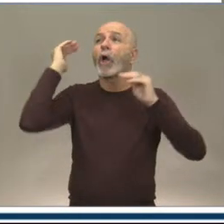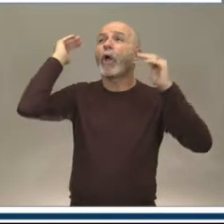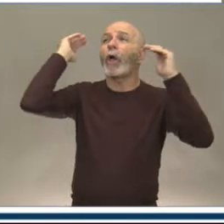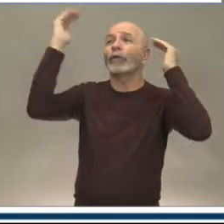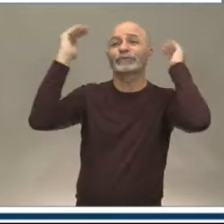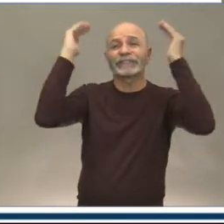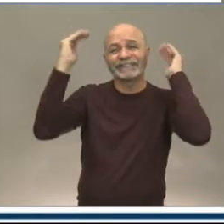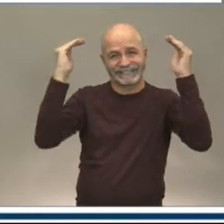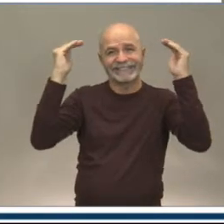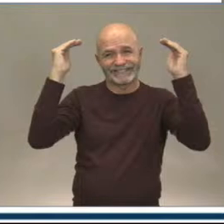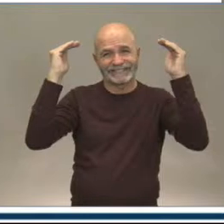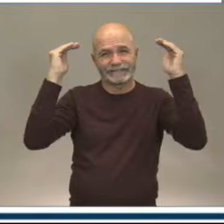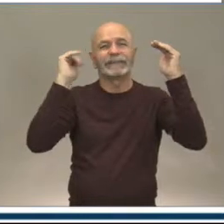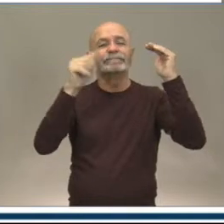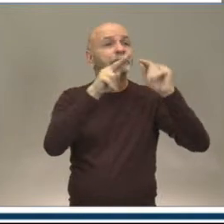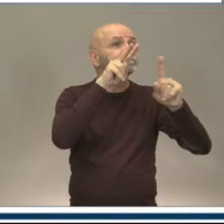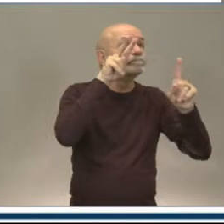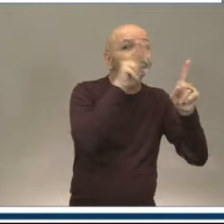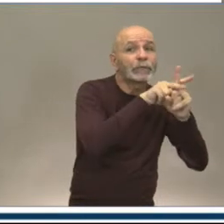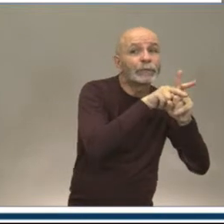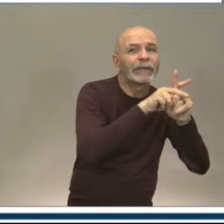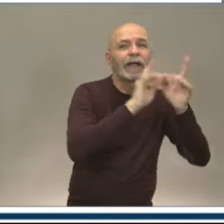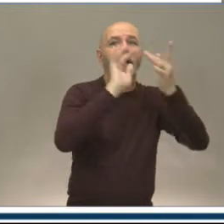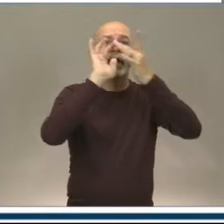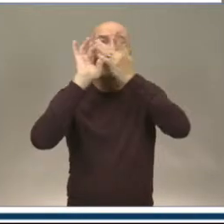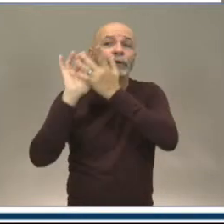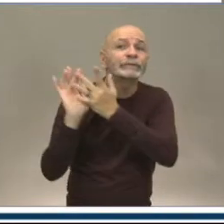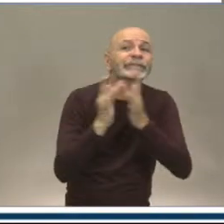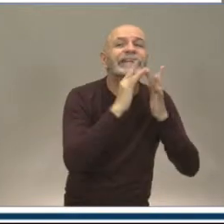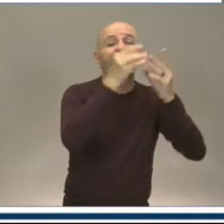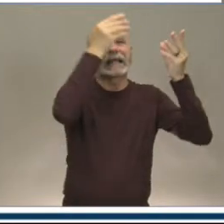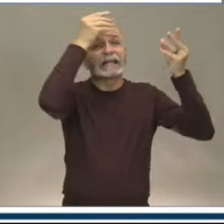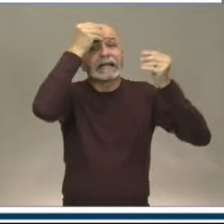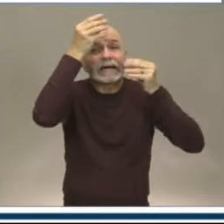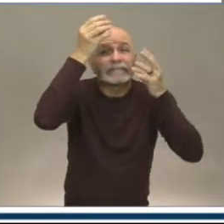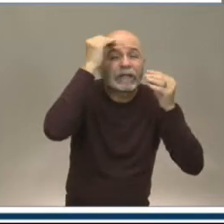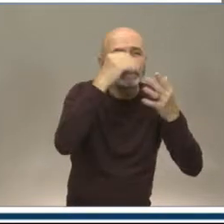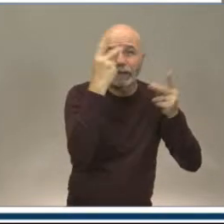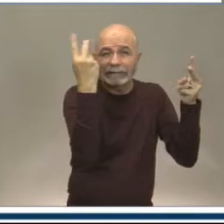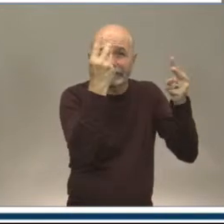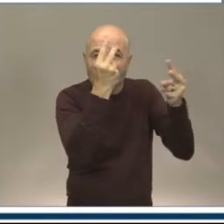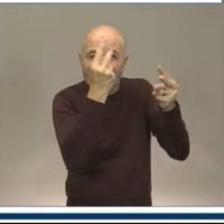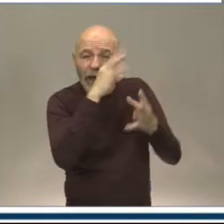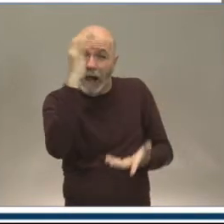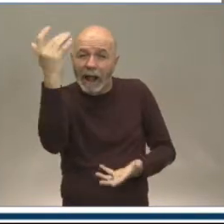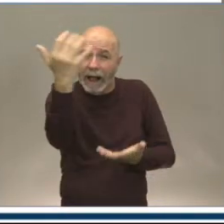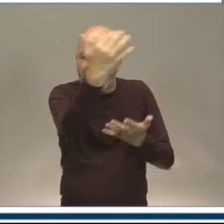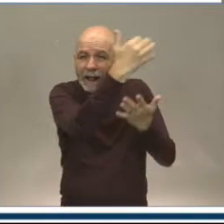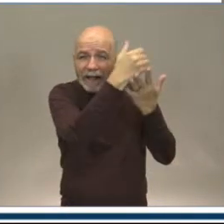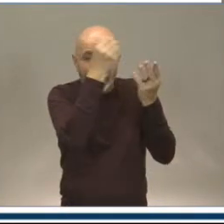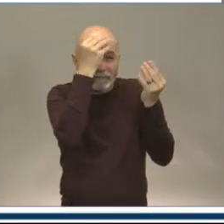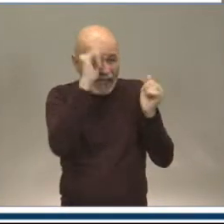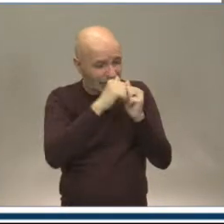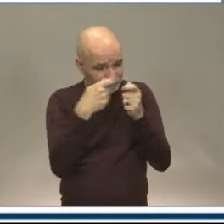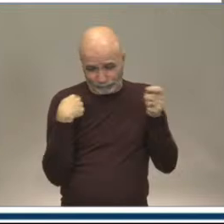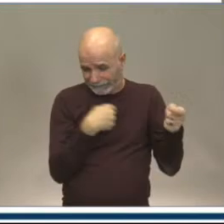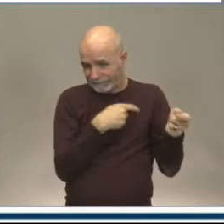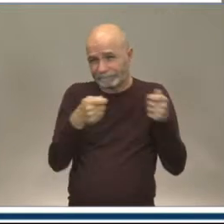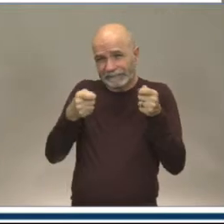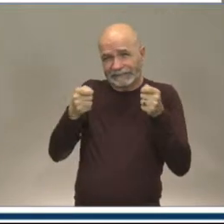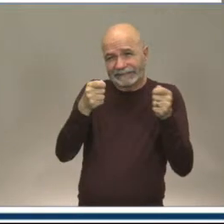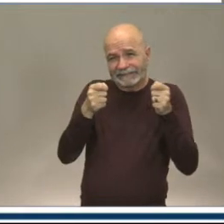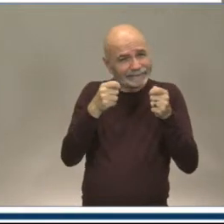our online booking system, our data collection systems, our biologic management, how we manage the